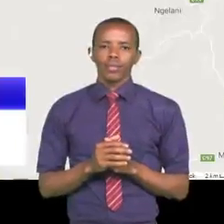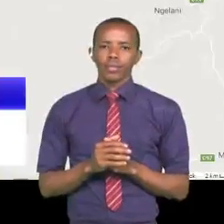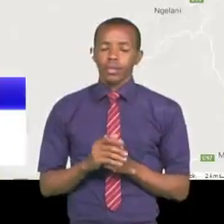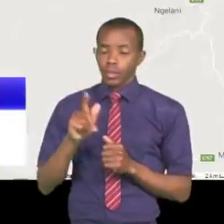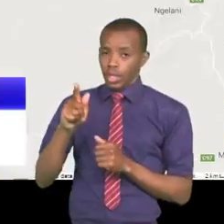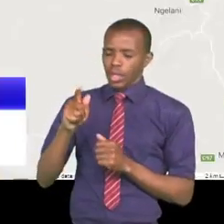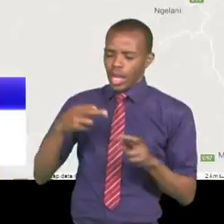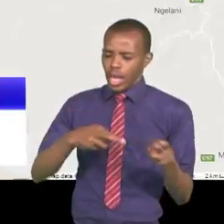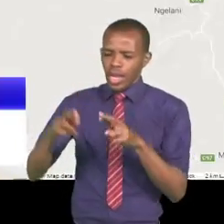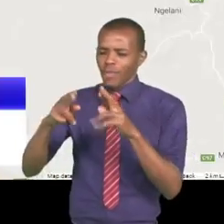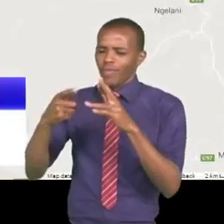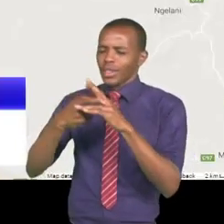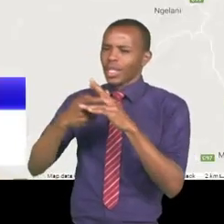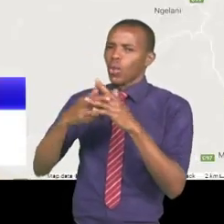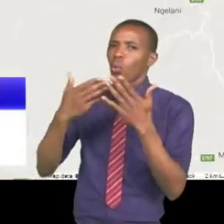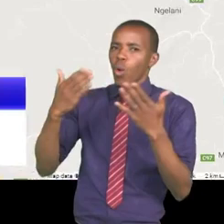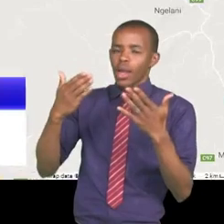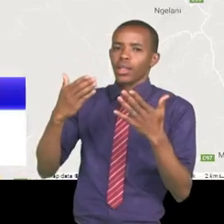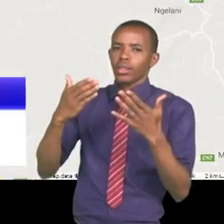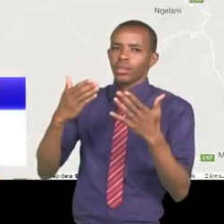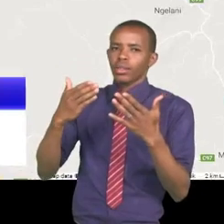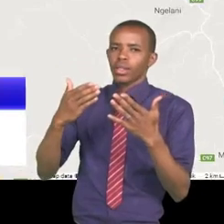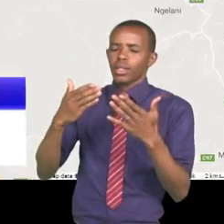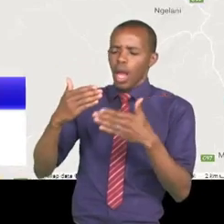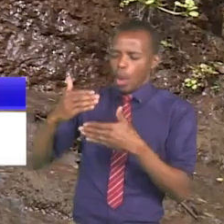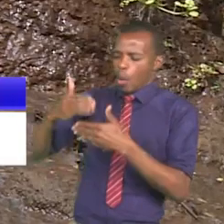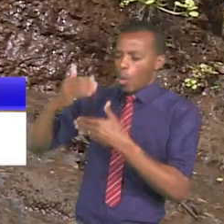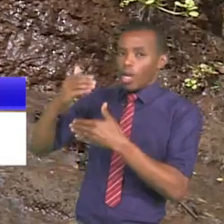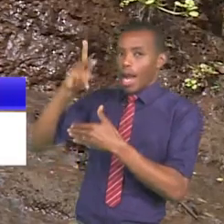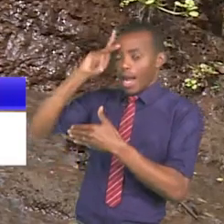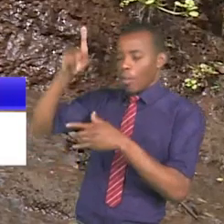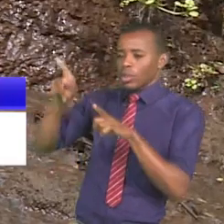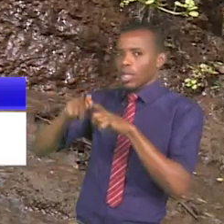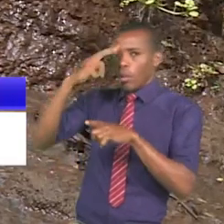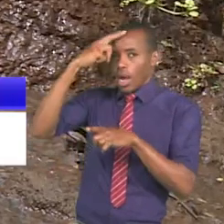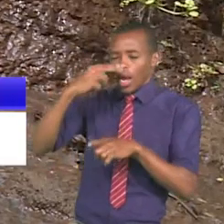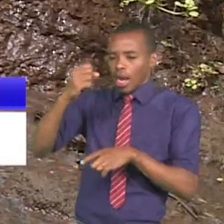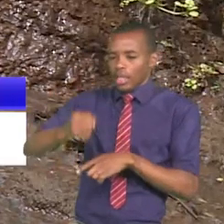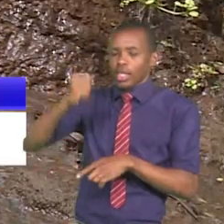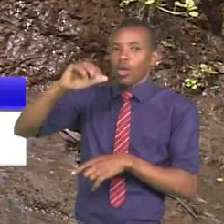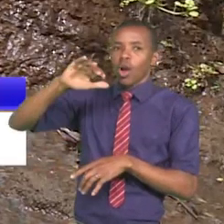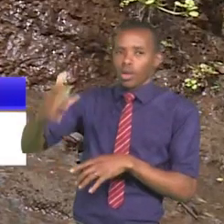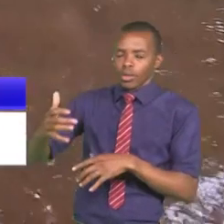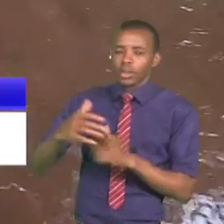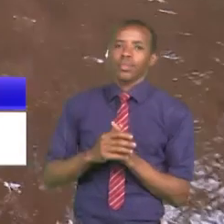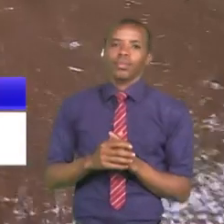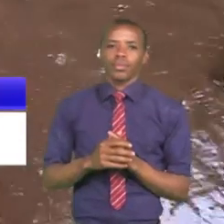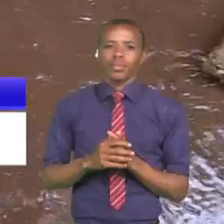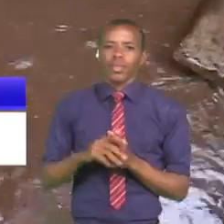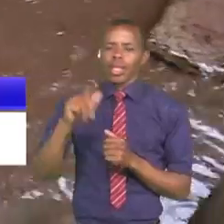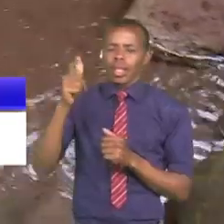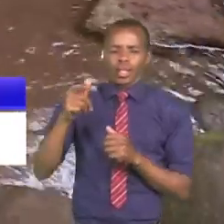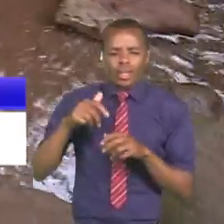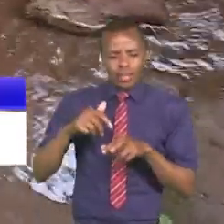Mbagathi River starts high up at Kerarapon at the border of Kiambu and Kajiado counties. As it